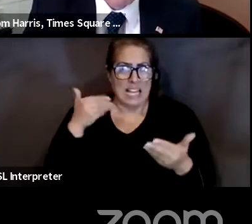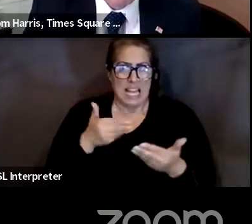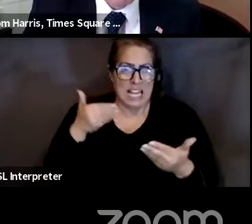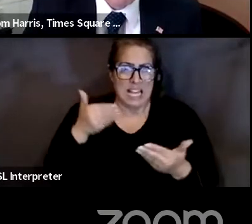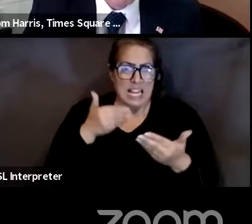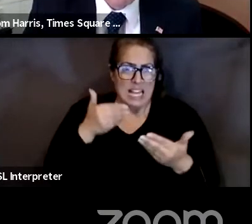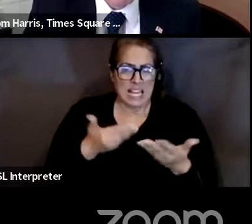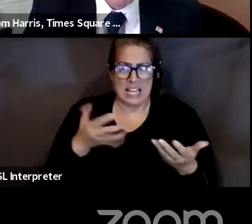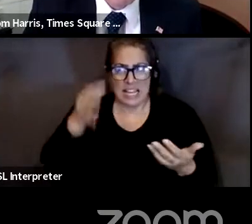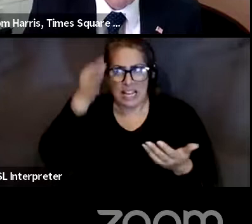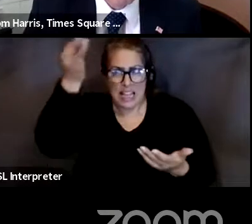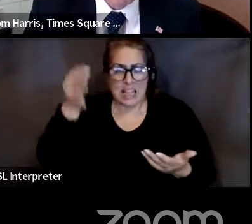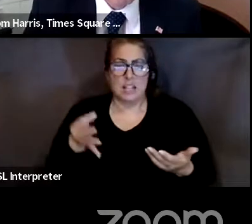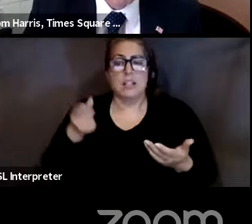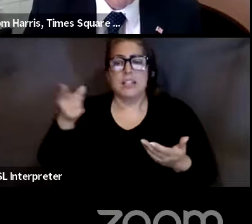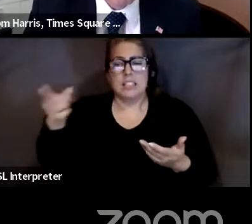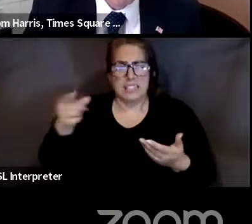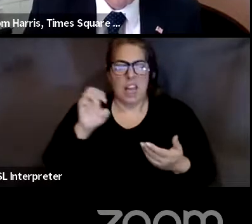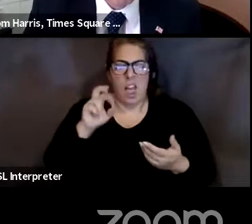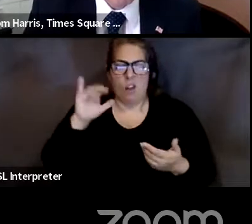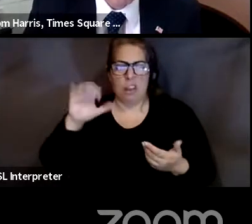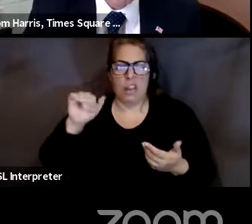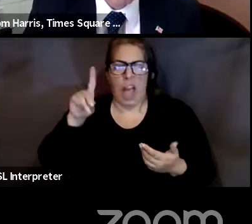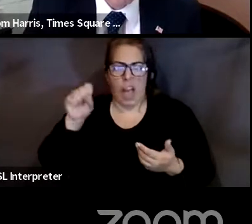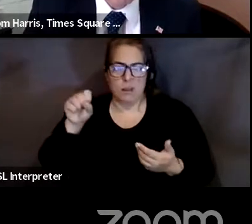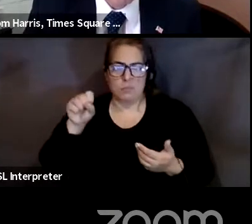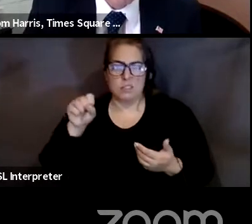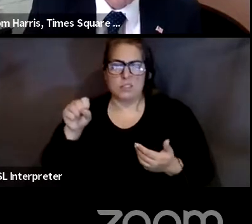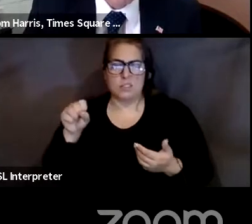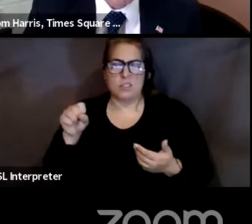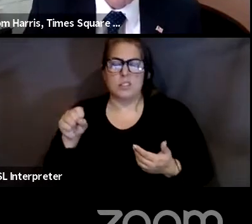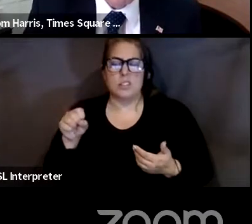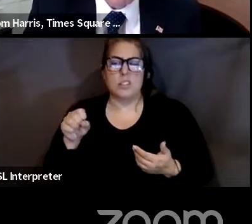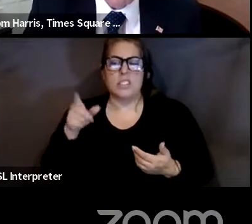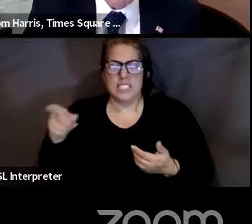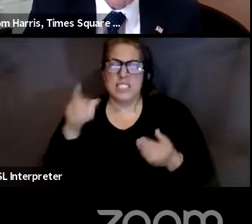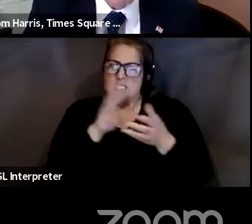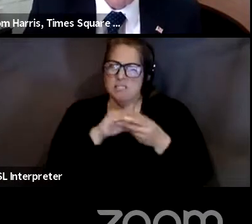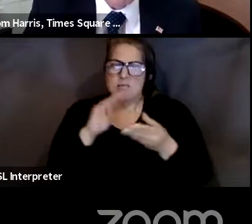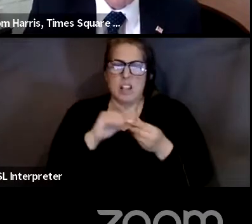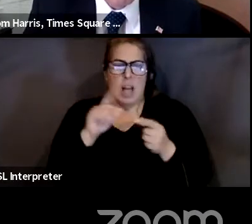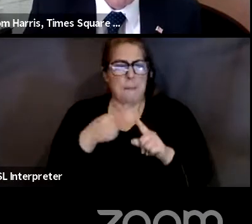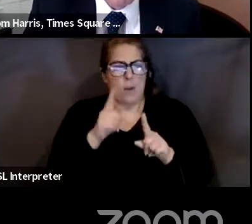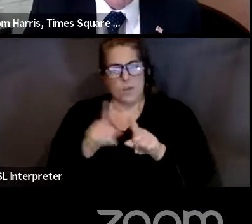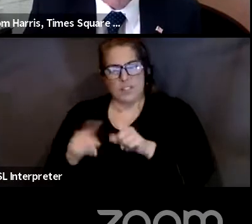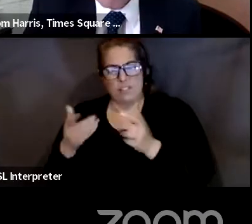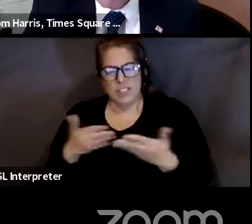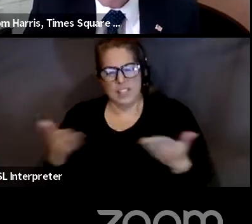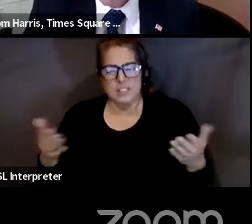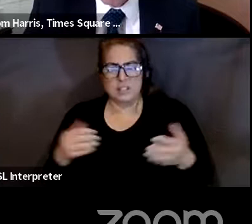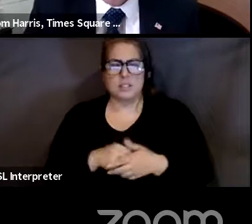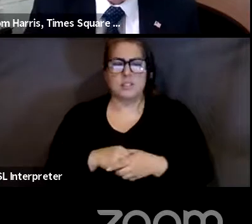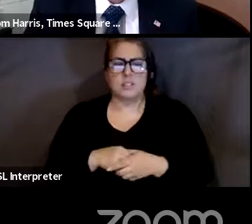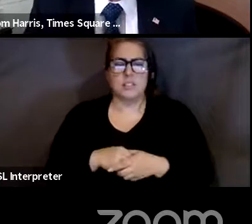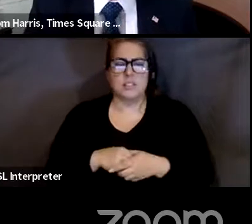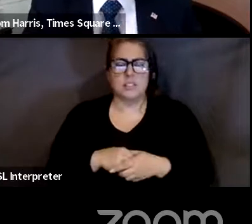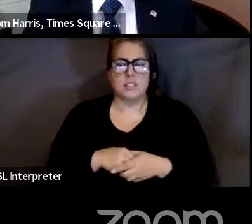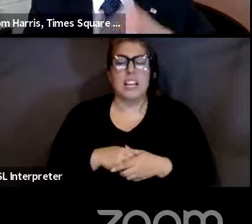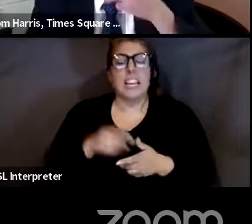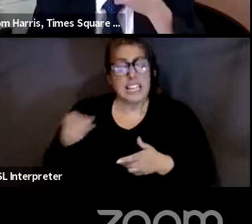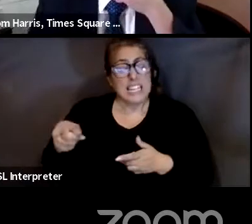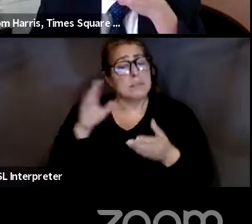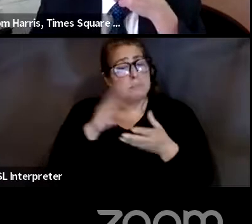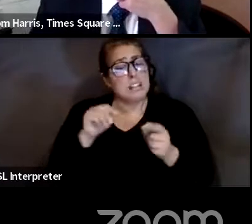about his plan to, which is a plan other people have also spoken about, to convert, and there's